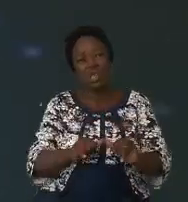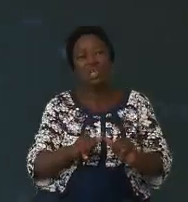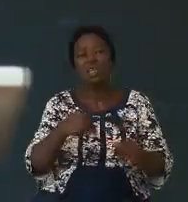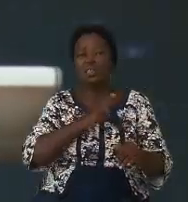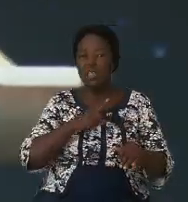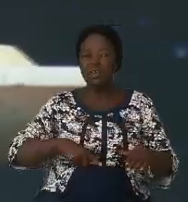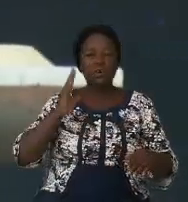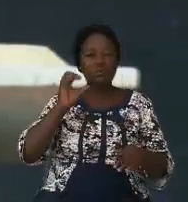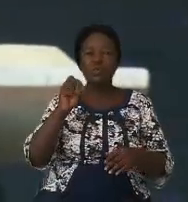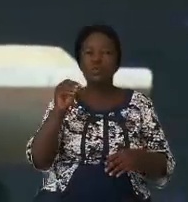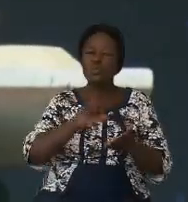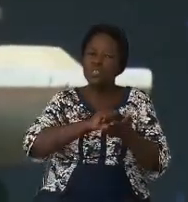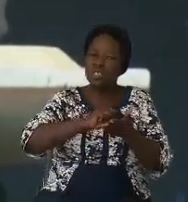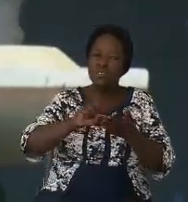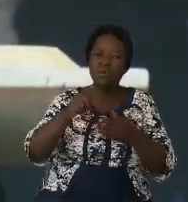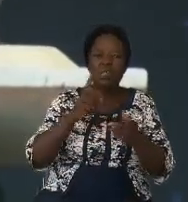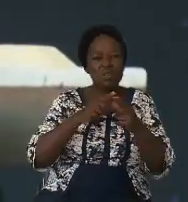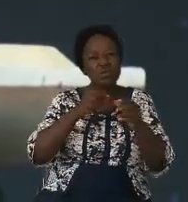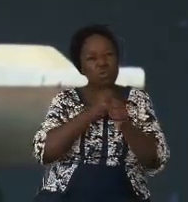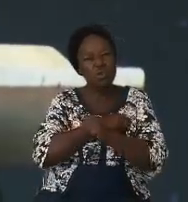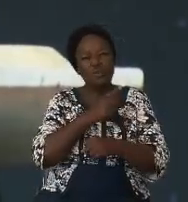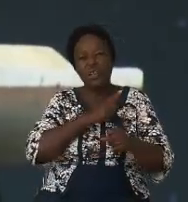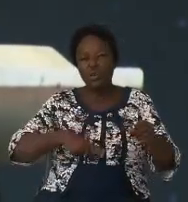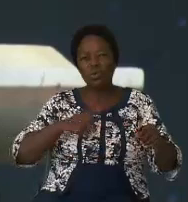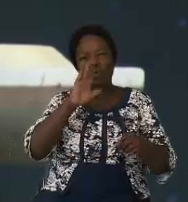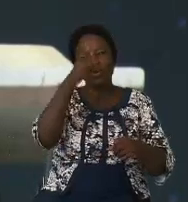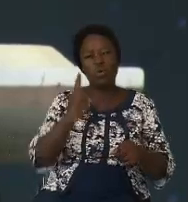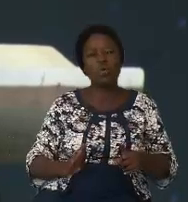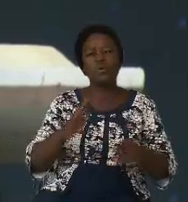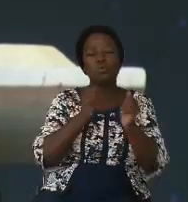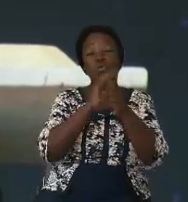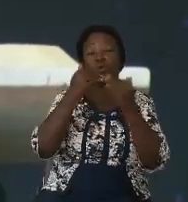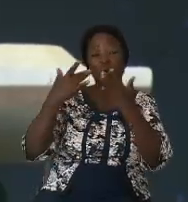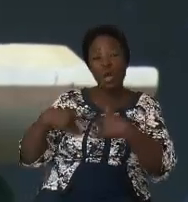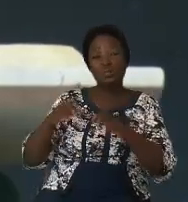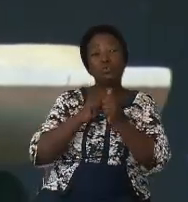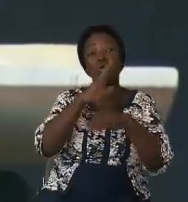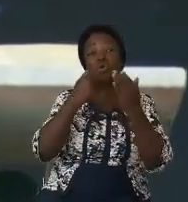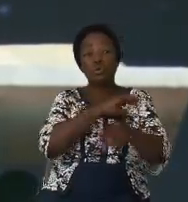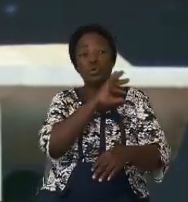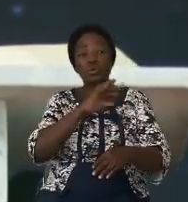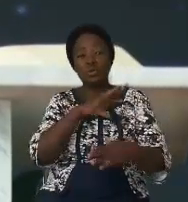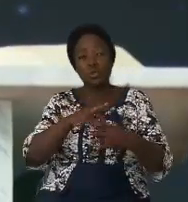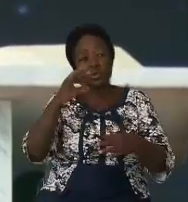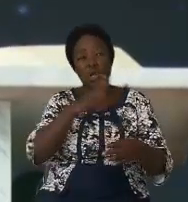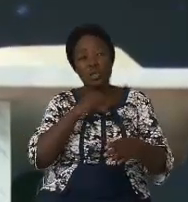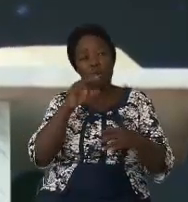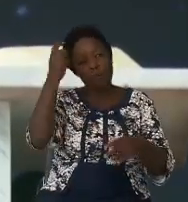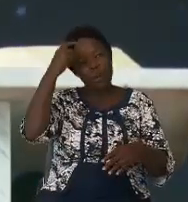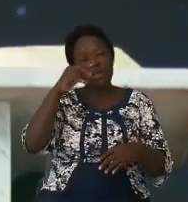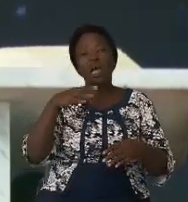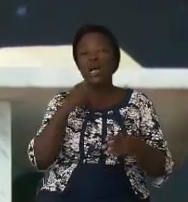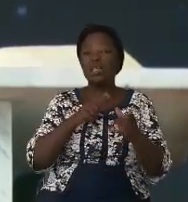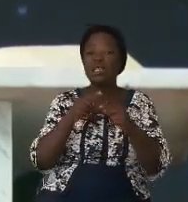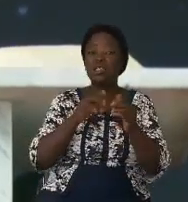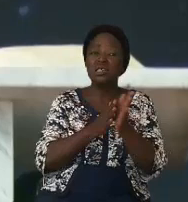going, I will not stay. The Lord will so sanctify you. You will love the Lord your God with all your heart, all your soul,